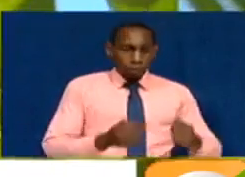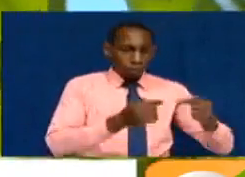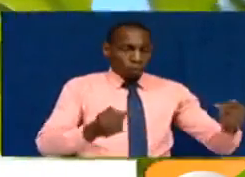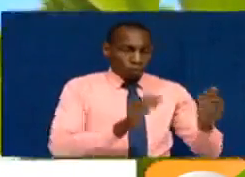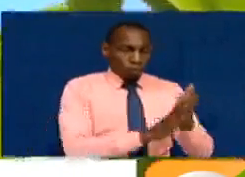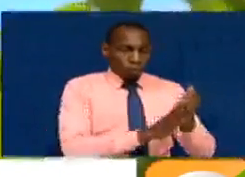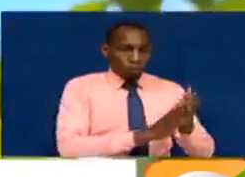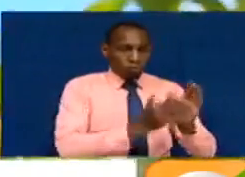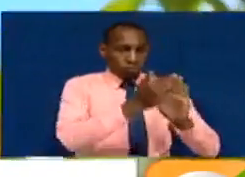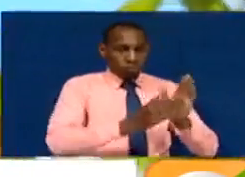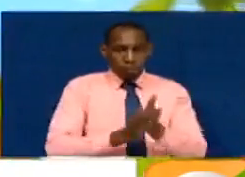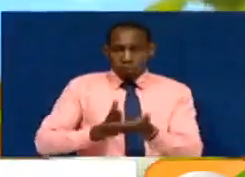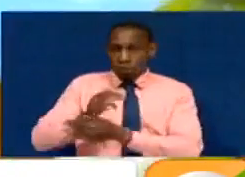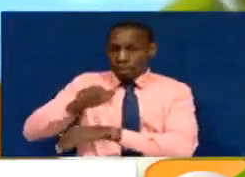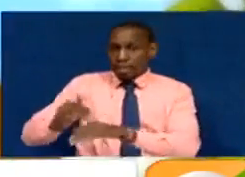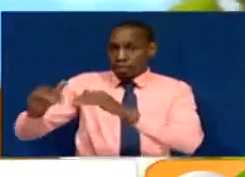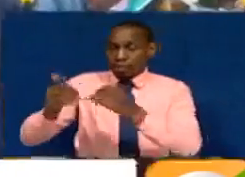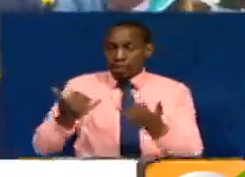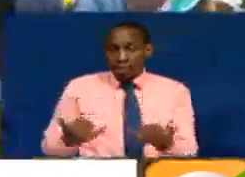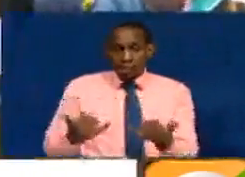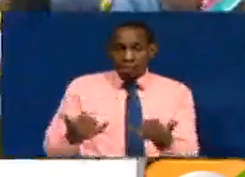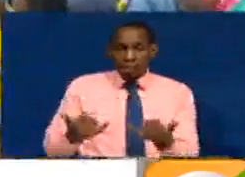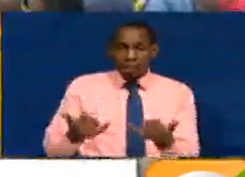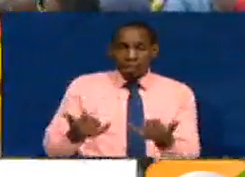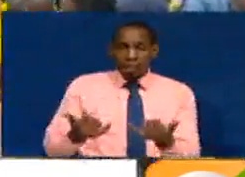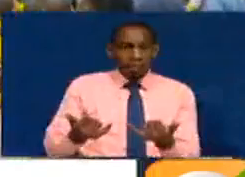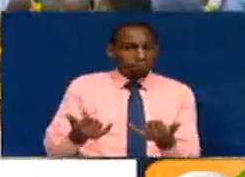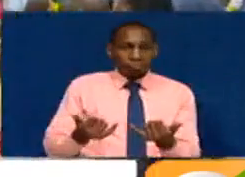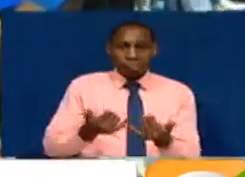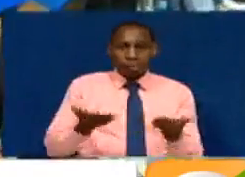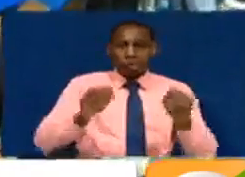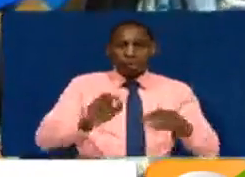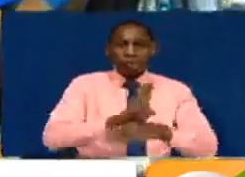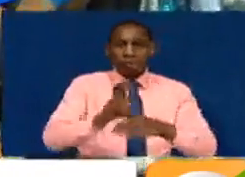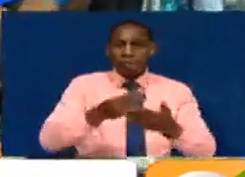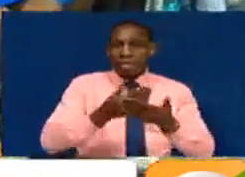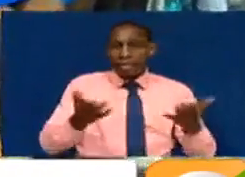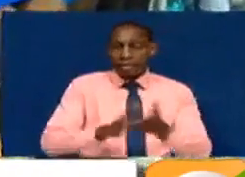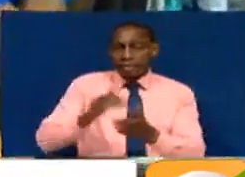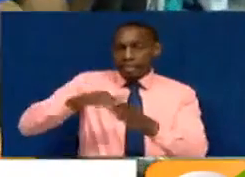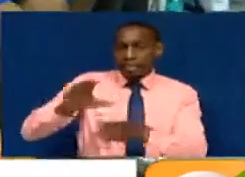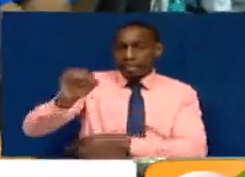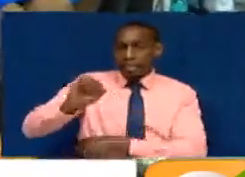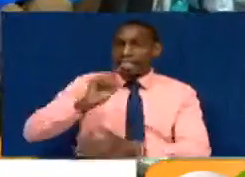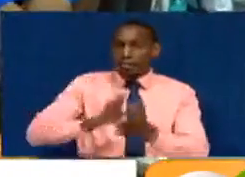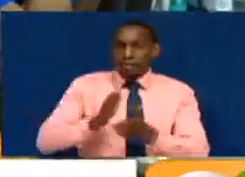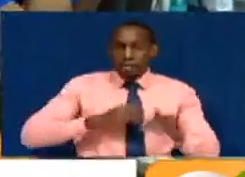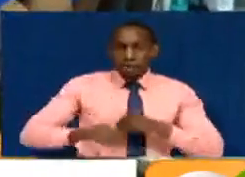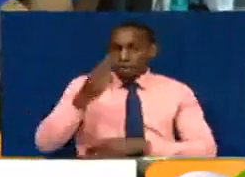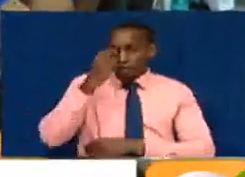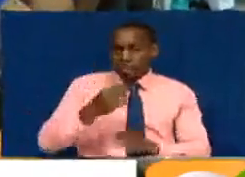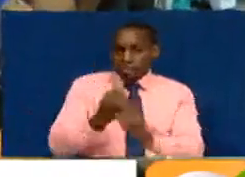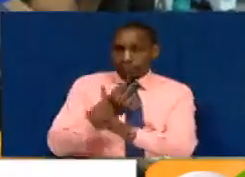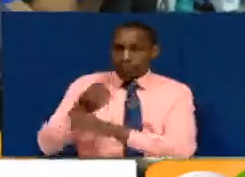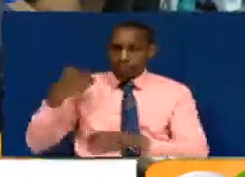of the proposals by the National Assembly has made it free season for everyone on spending, and the Interior CS says corruption suspects and